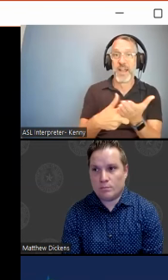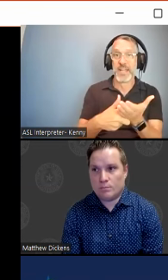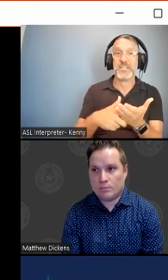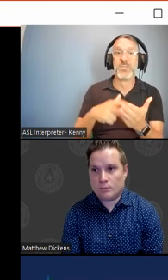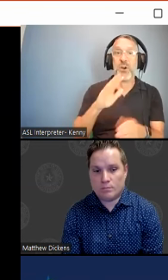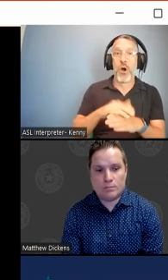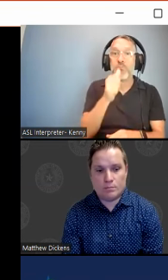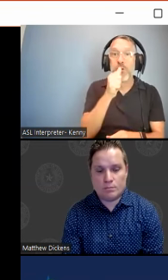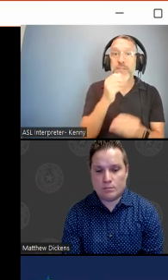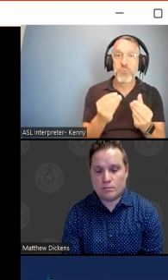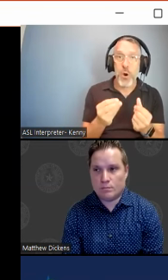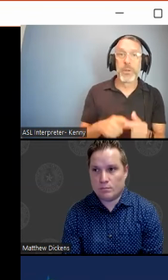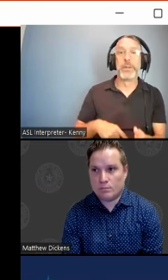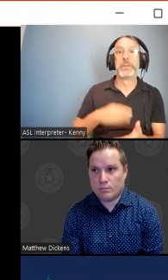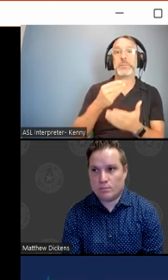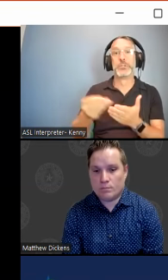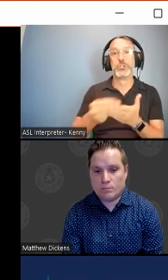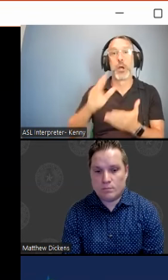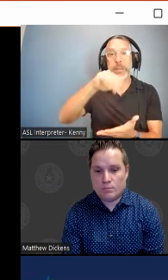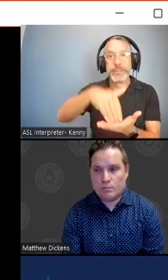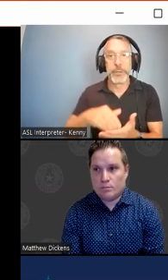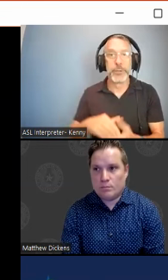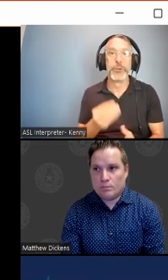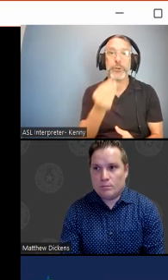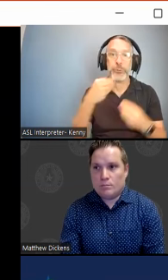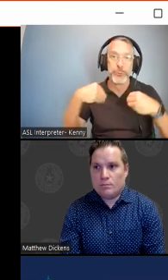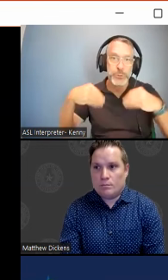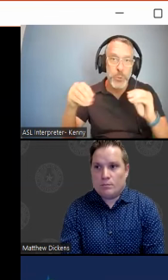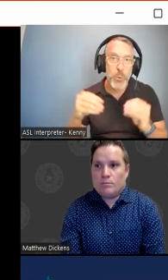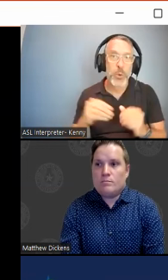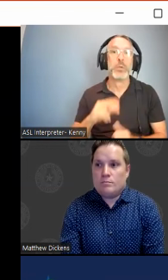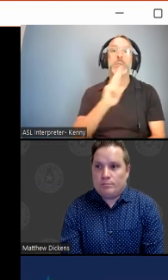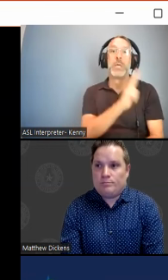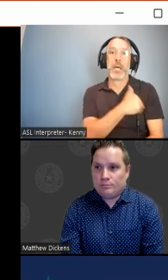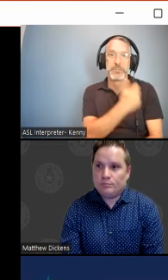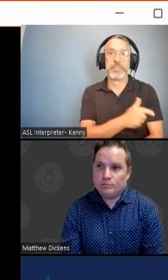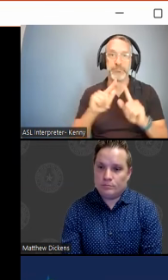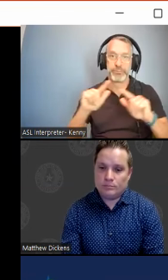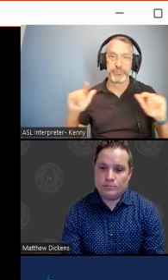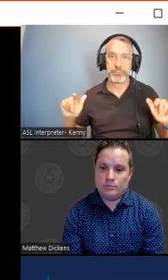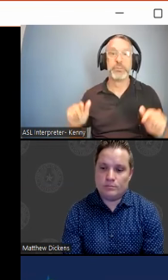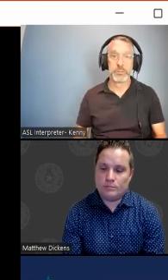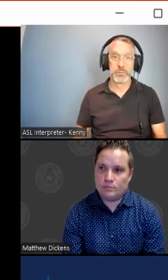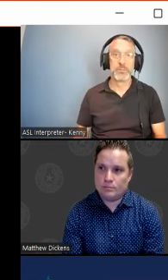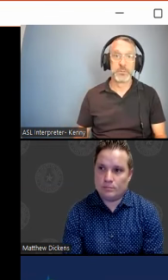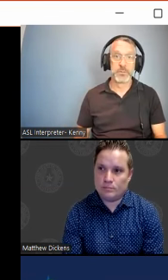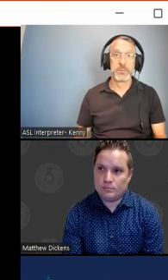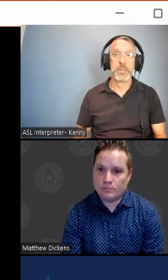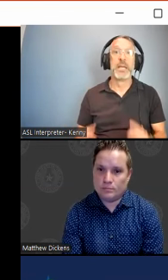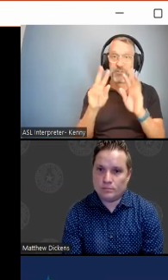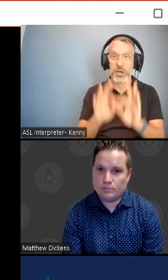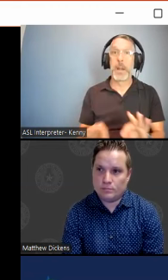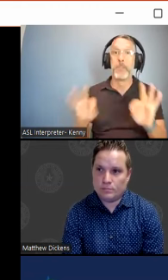private properties and shopping centers, at grocery stores, at hospitals, it's very important